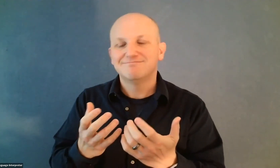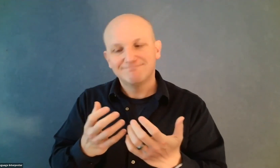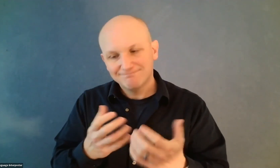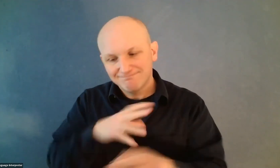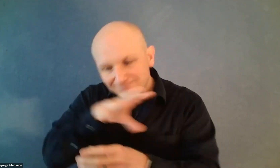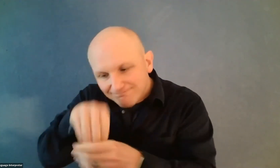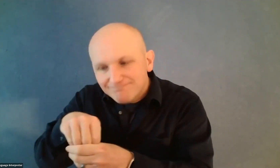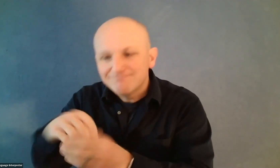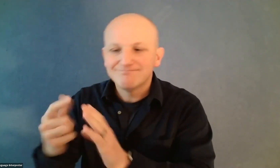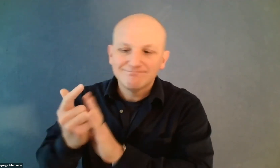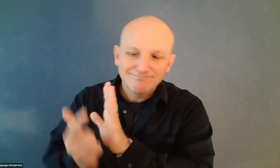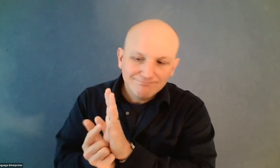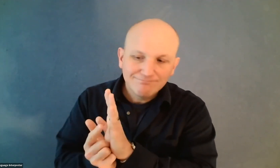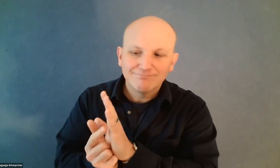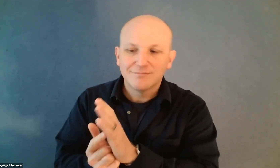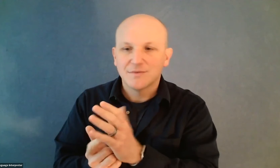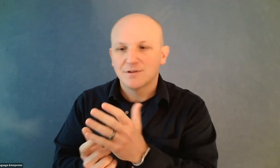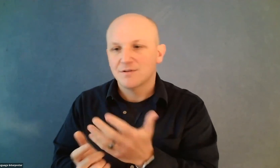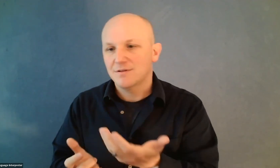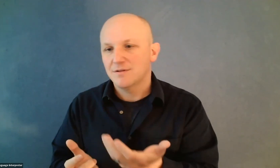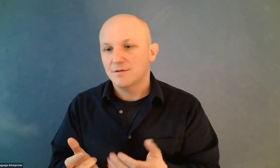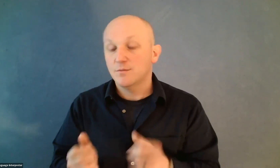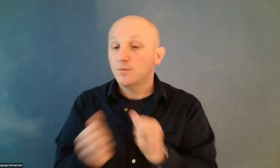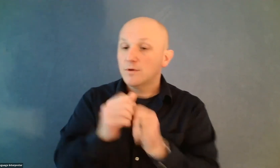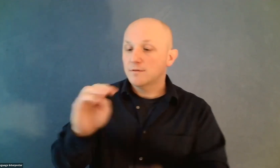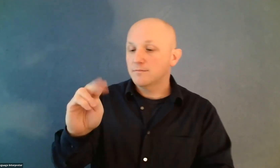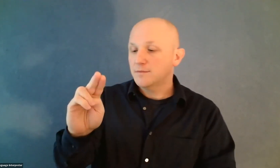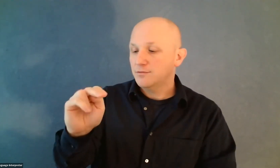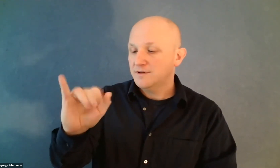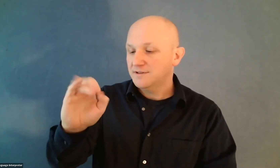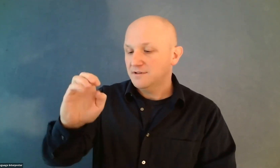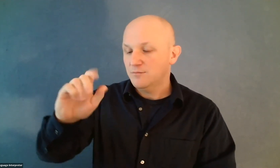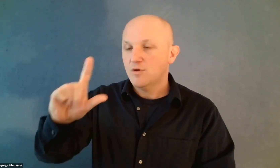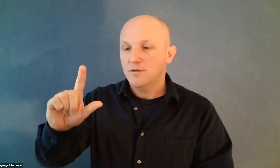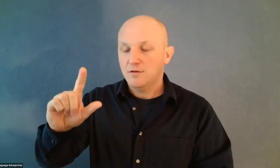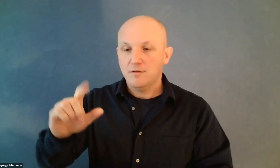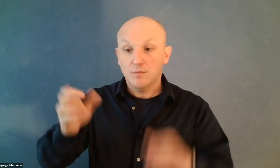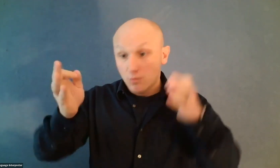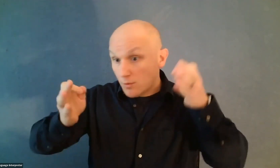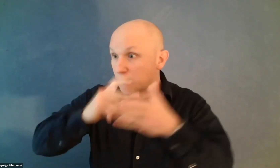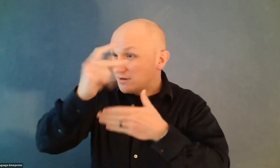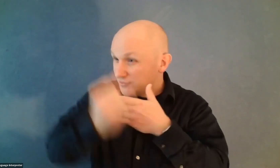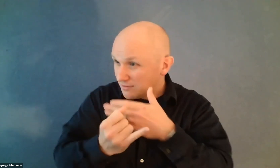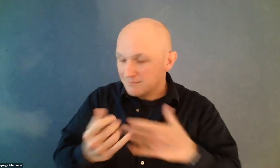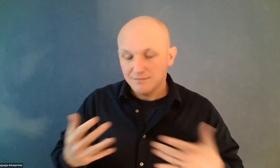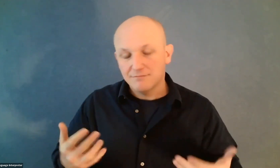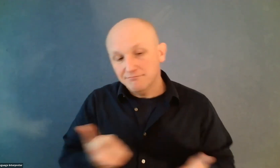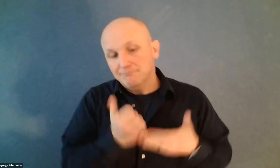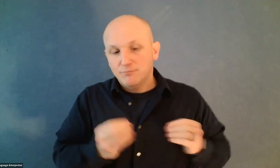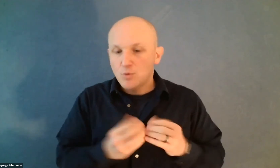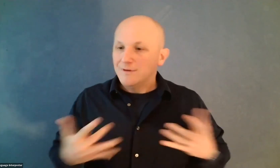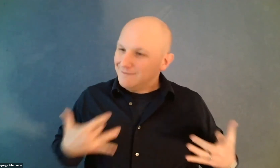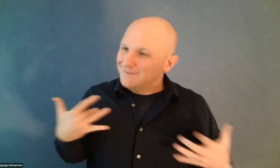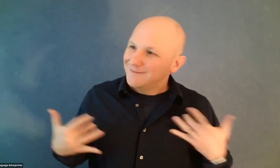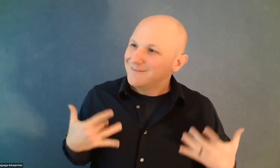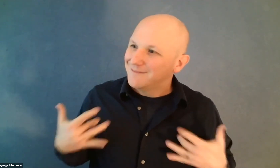and everything like that. So it's gotten me more excited about it. And now whereas before I was